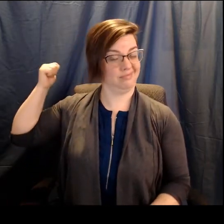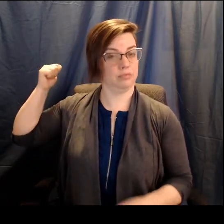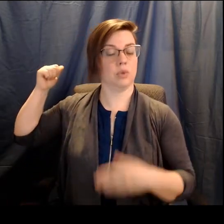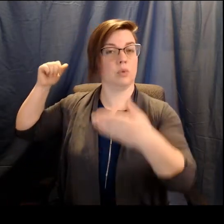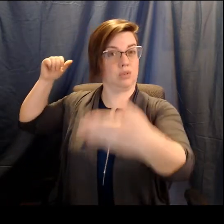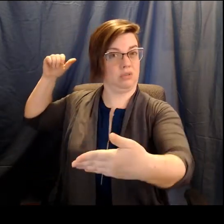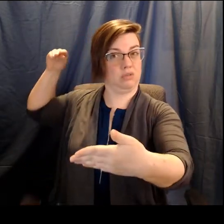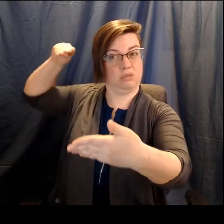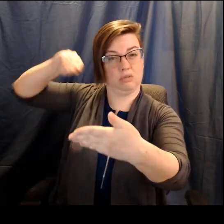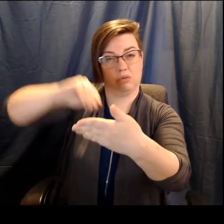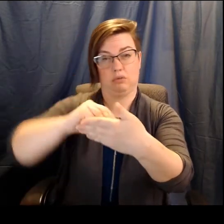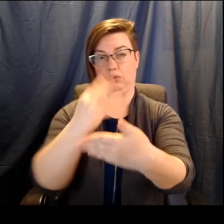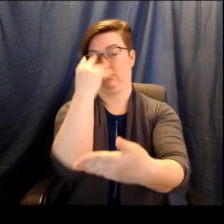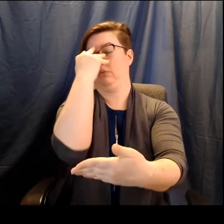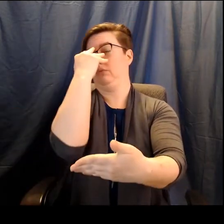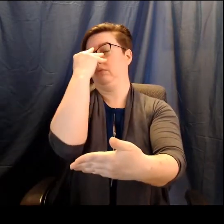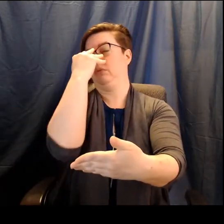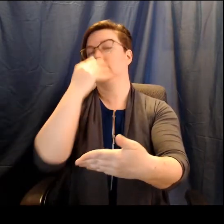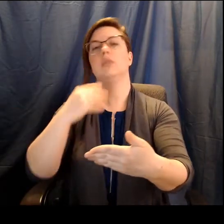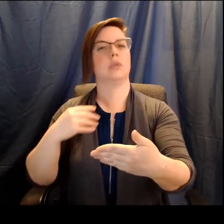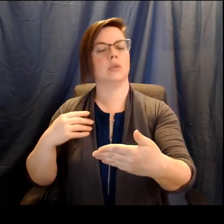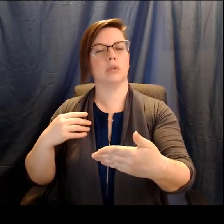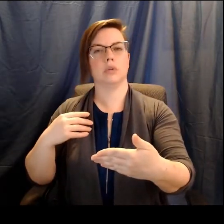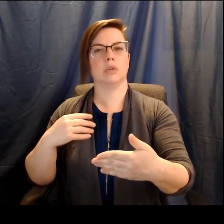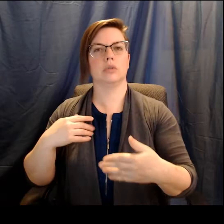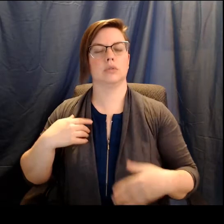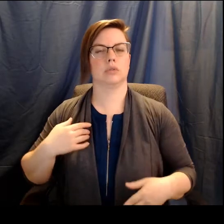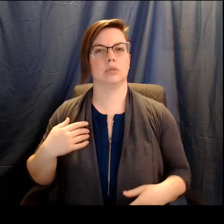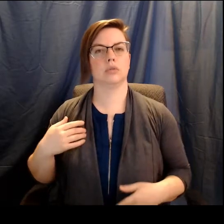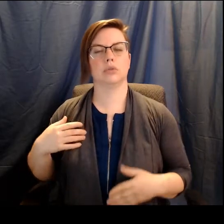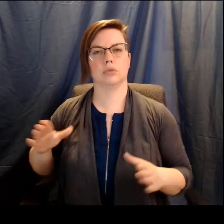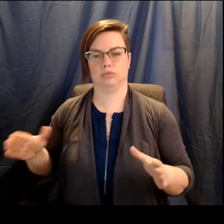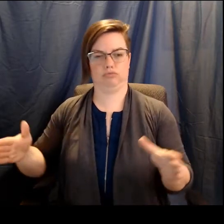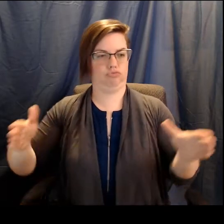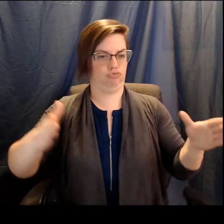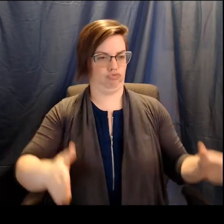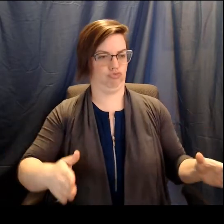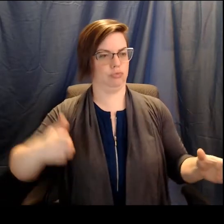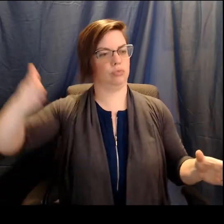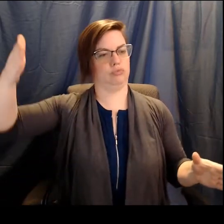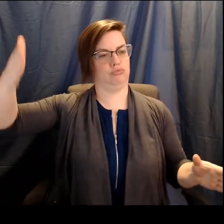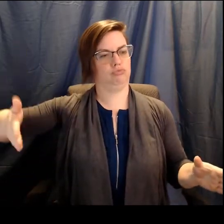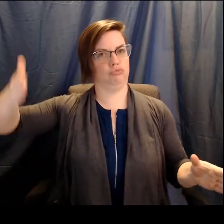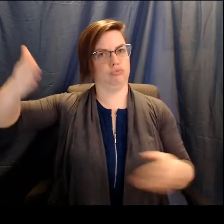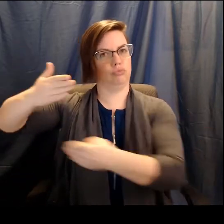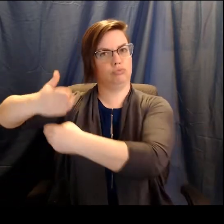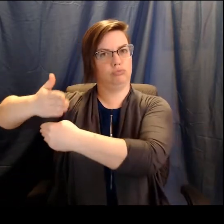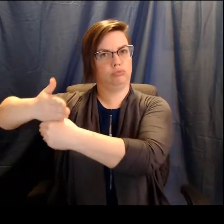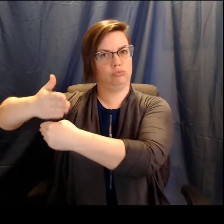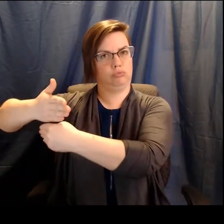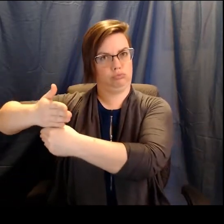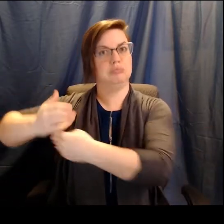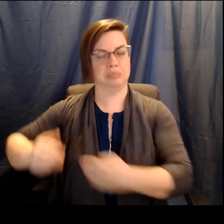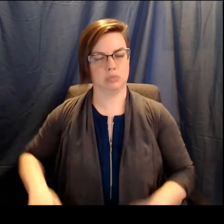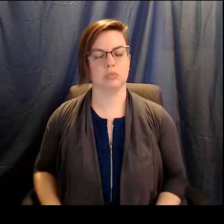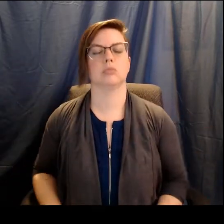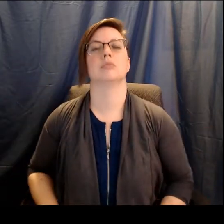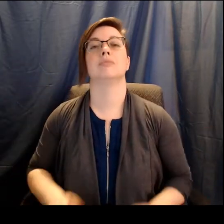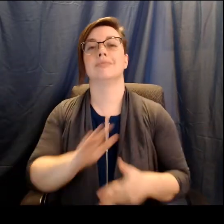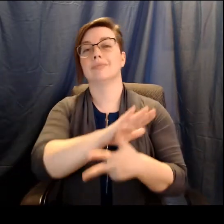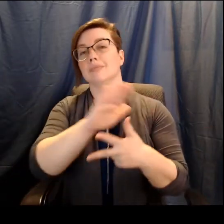off the computer into your eyes. So we moved away from the window. Second thing we've done, we found a box,